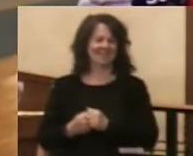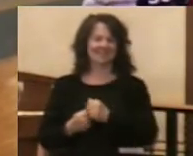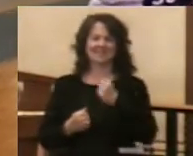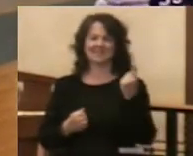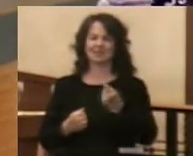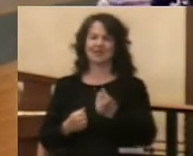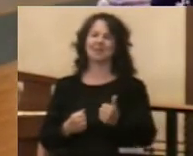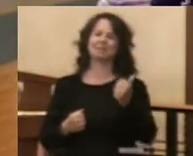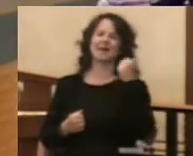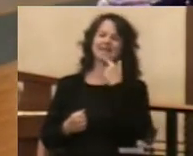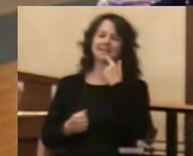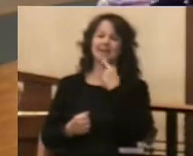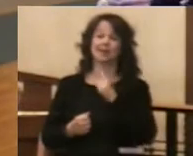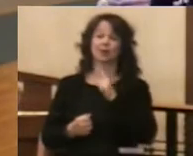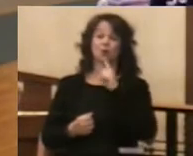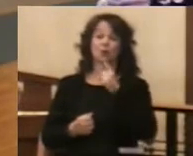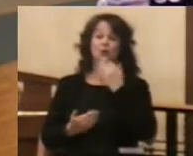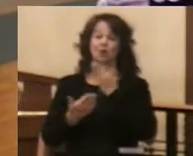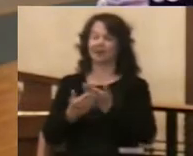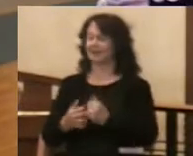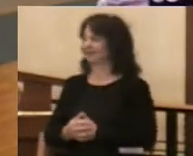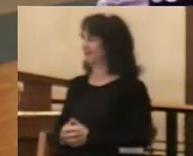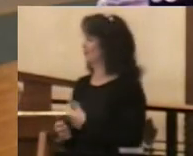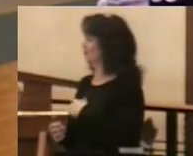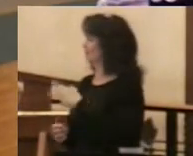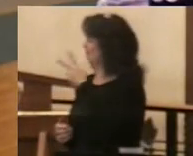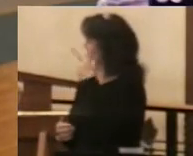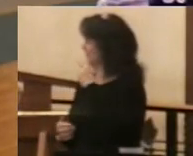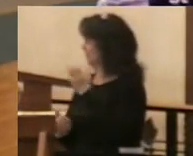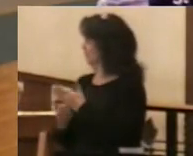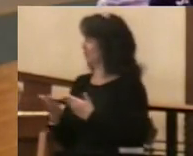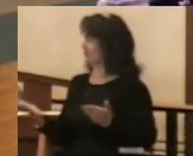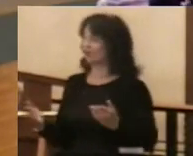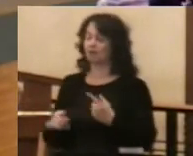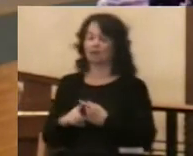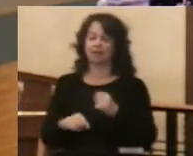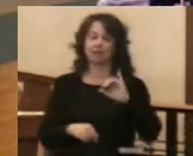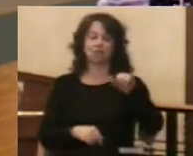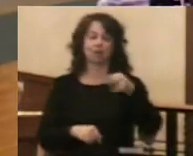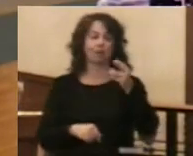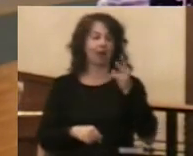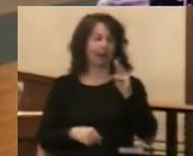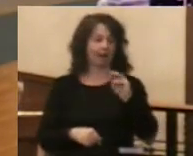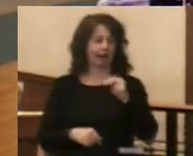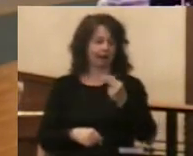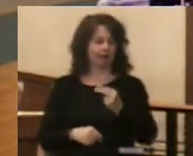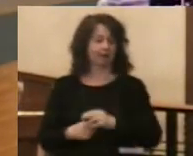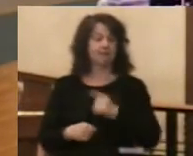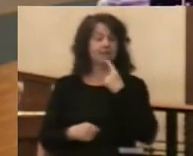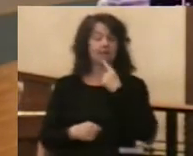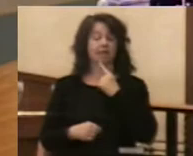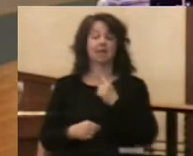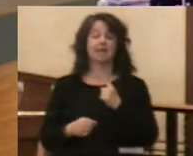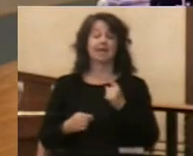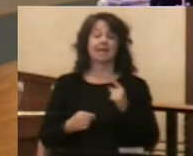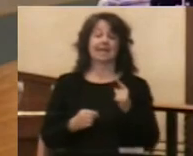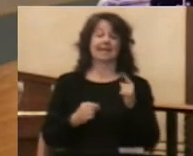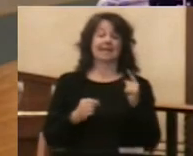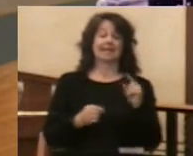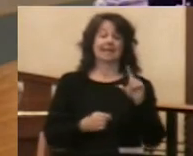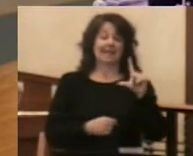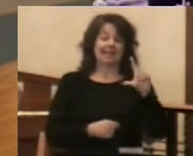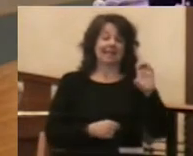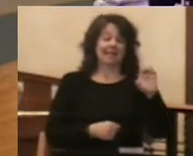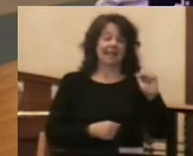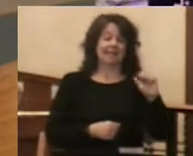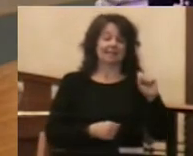something in a reading from Jeremiah, and Jeremiah said, from the least of them to the greatest. From the